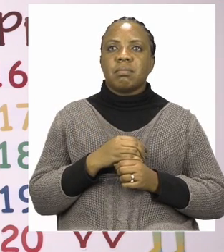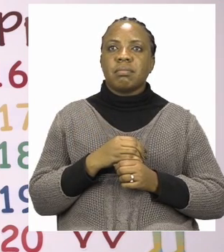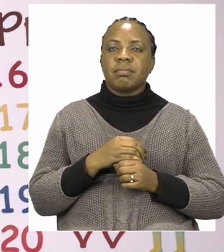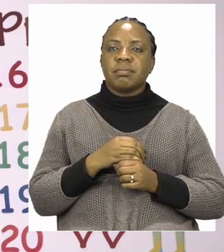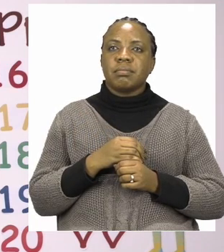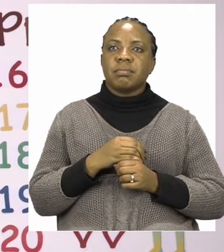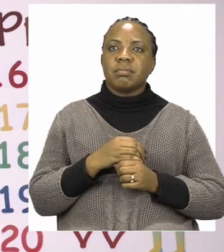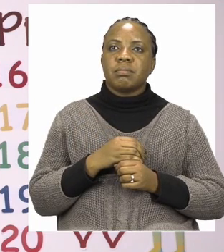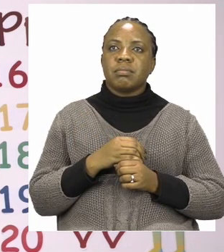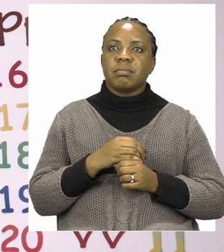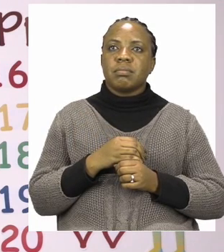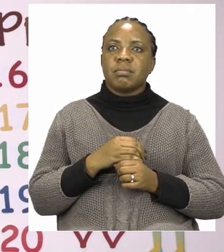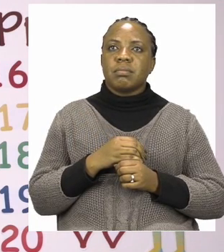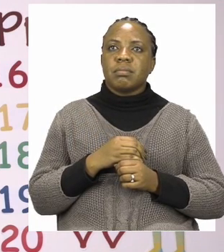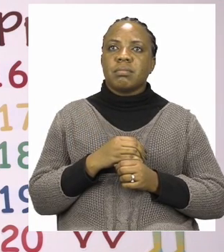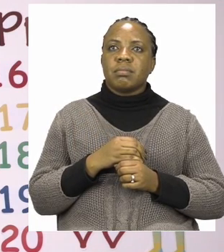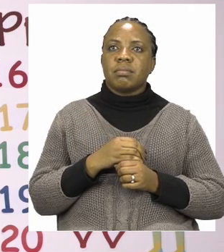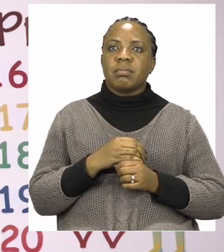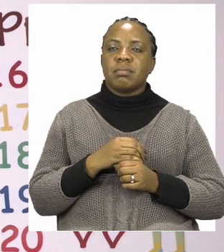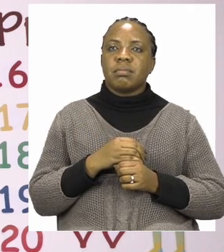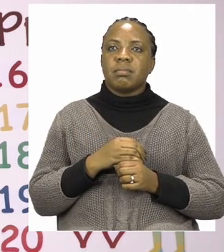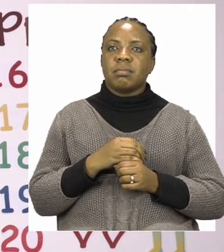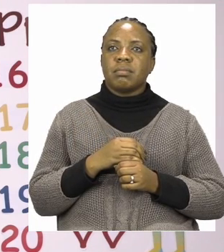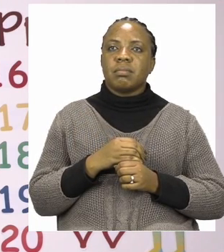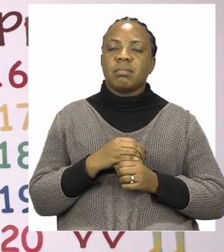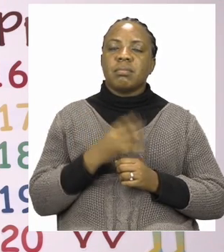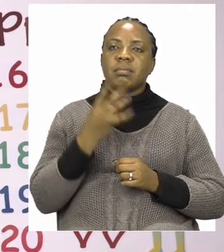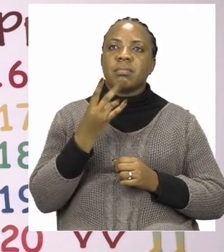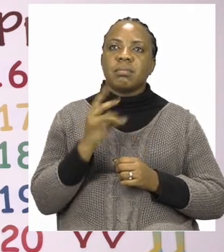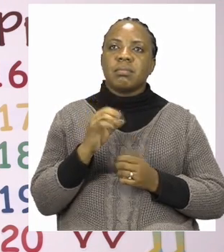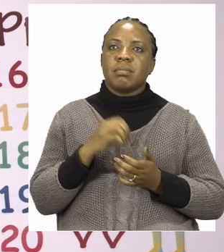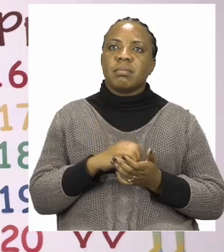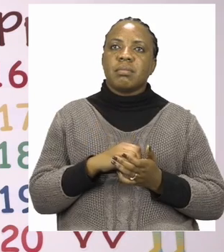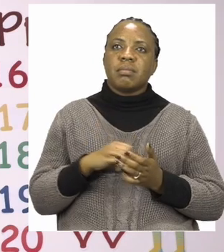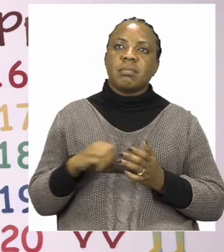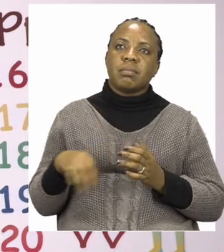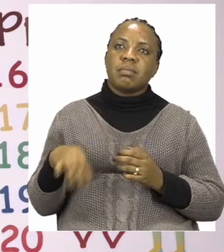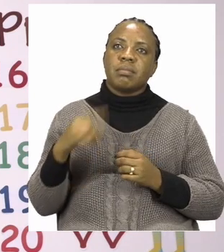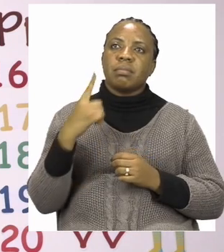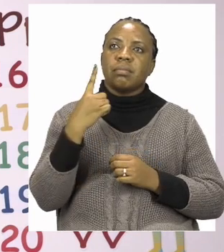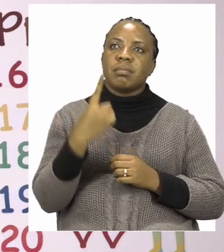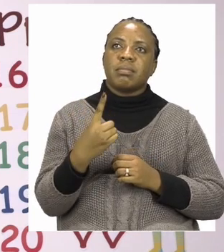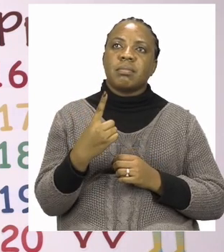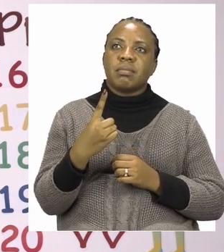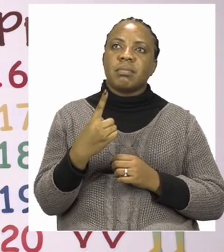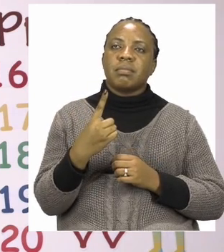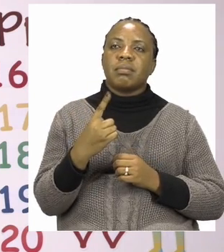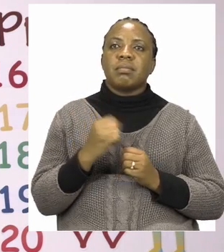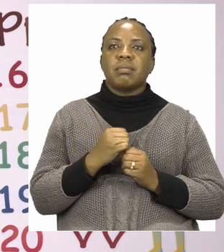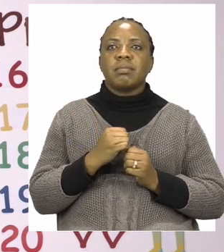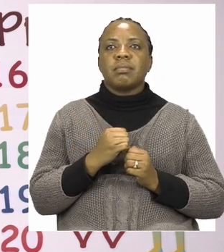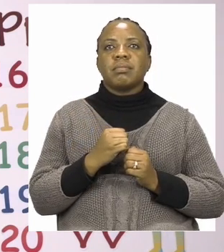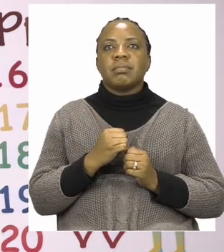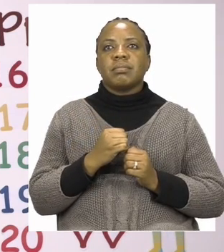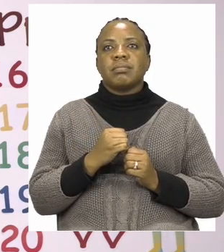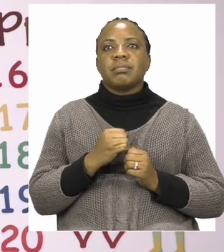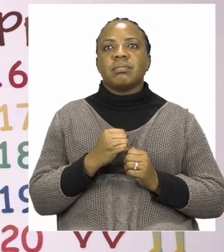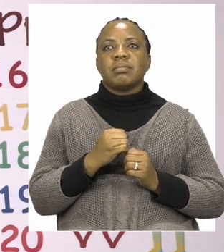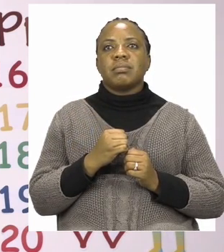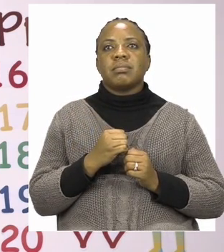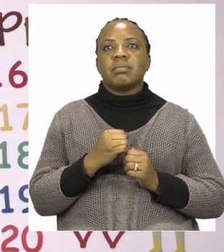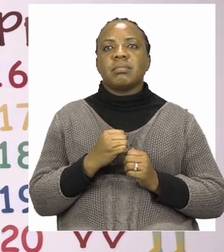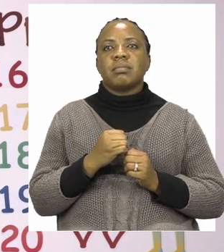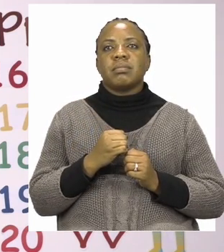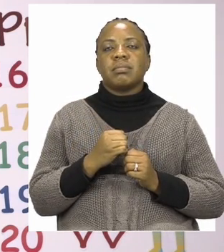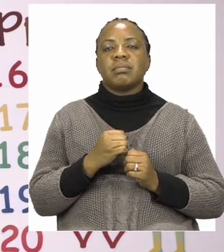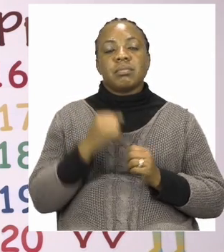7. Now we continue by saying 7 minus 1. Remember, we took one bag of